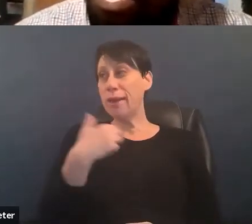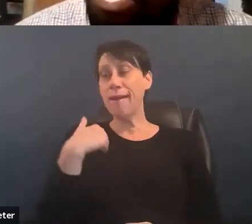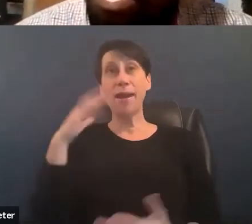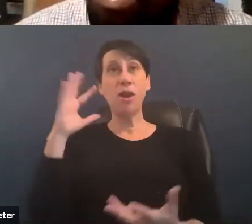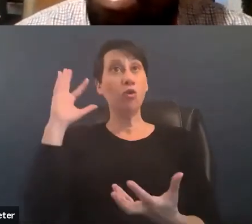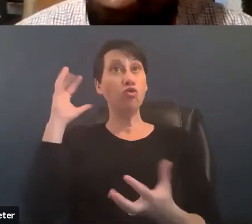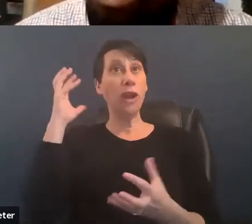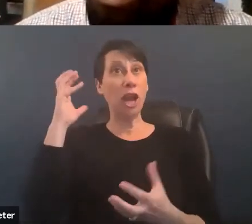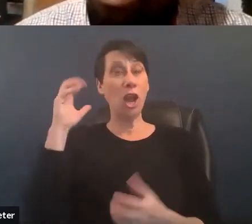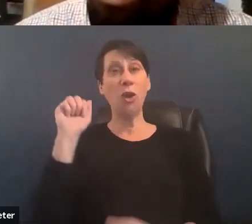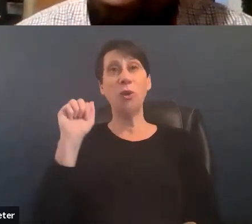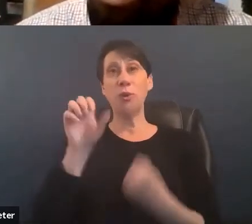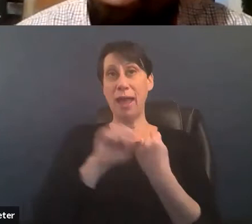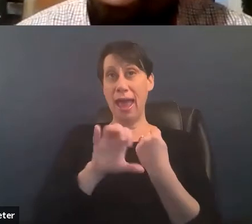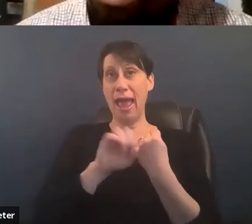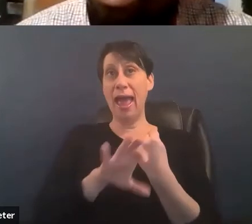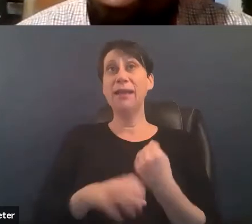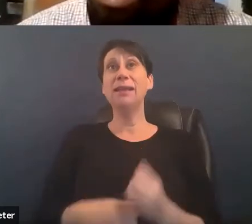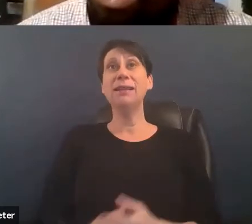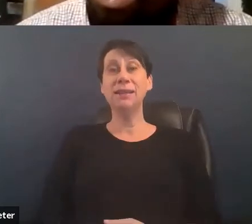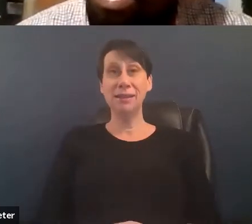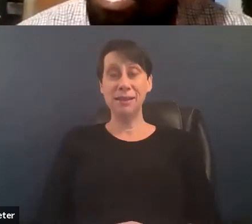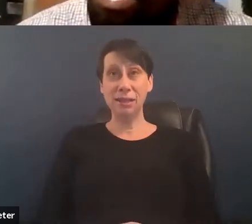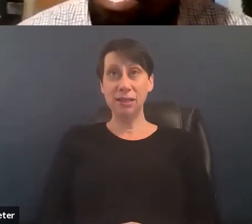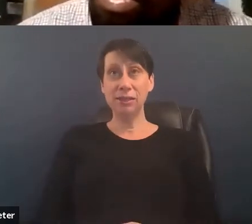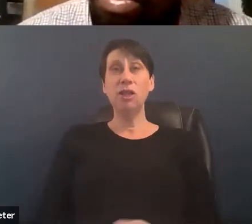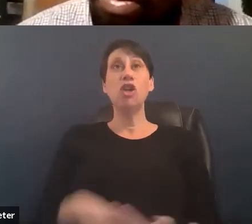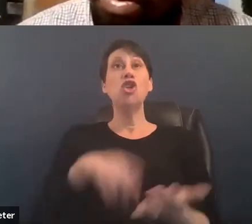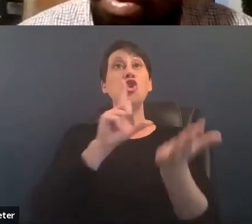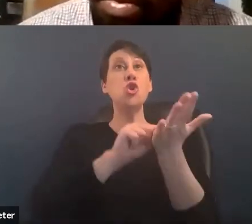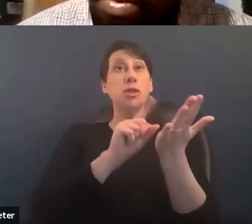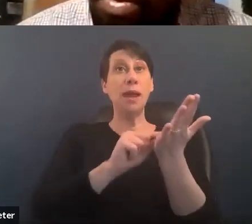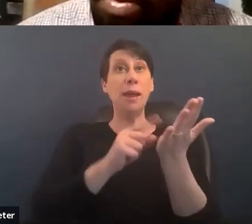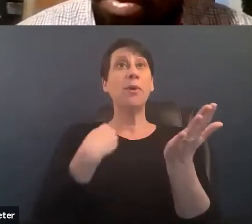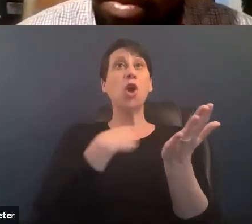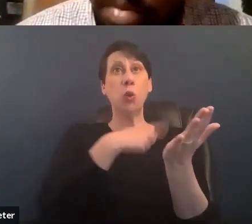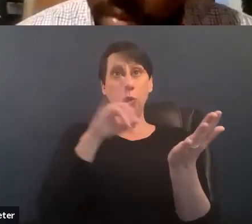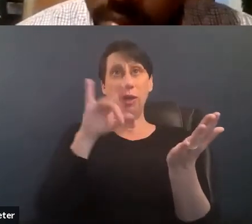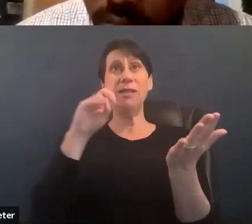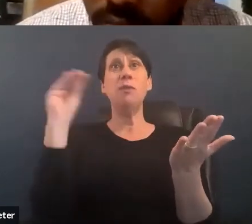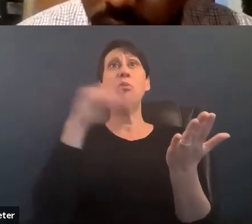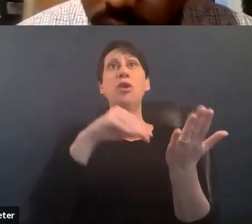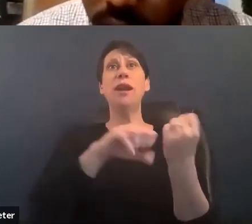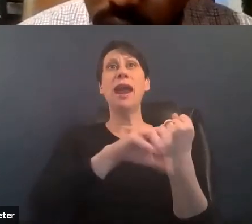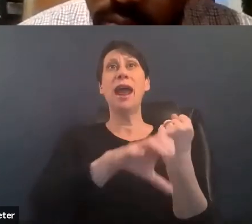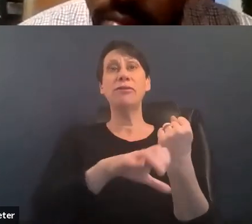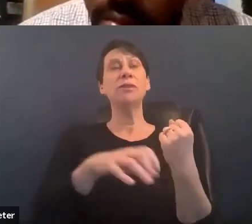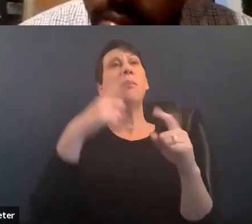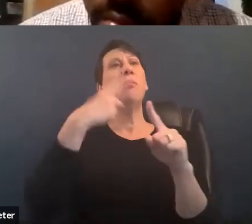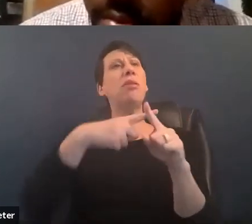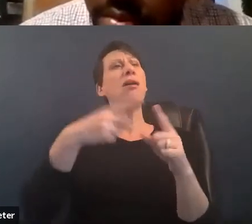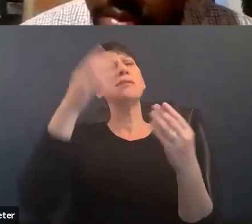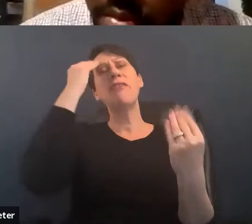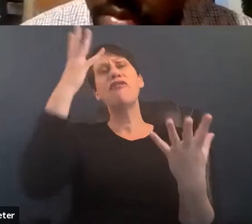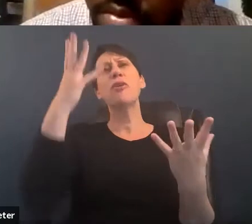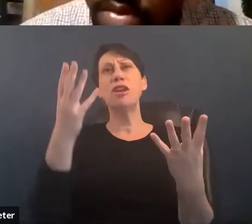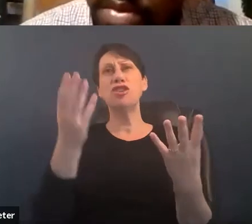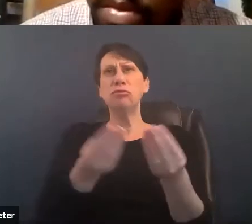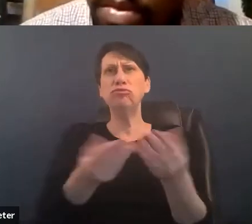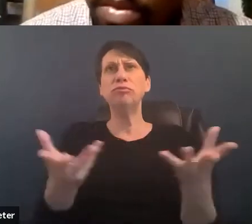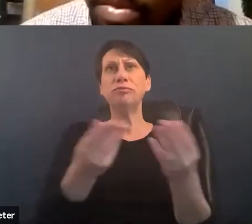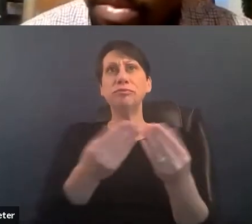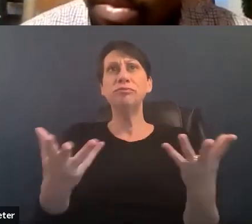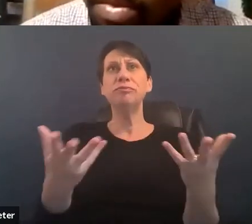We're constantly could put articles in our local newspapers. Also, just getting that information out there to let everybody know that we do